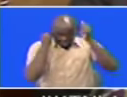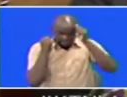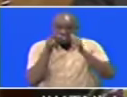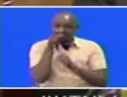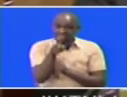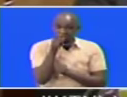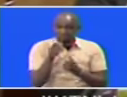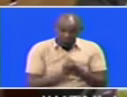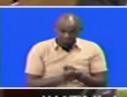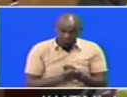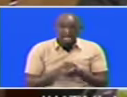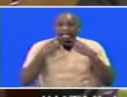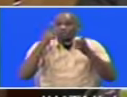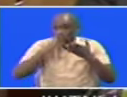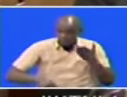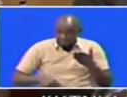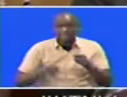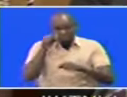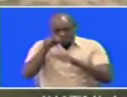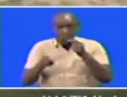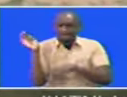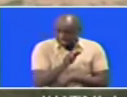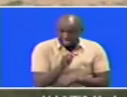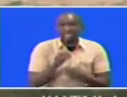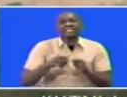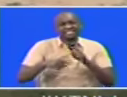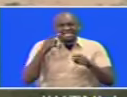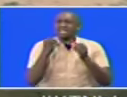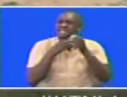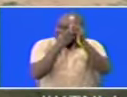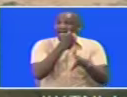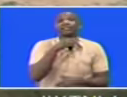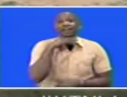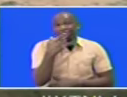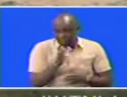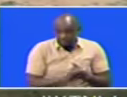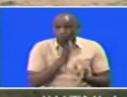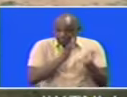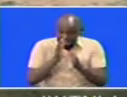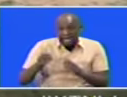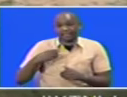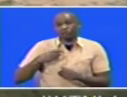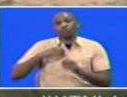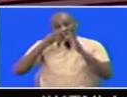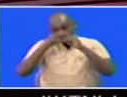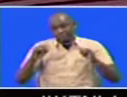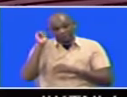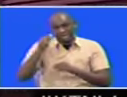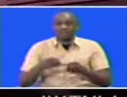vain. Announcing that the retaliation attacks had killed the leader who had orchestrated the El Ade